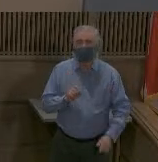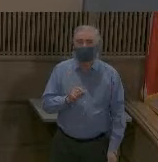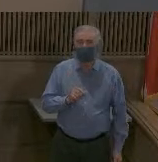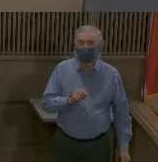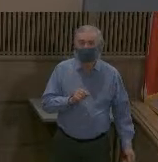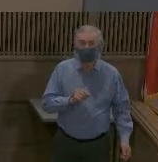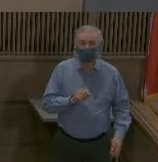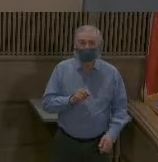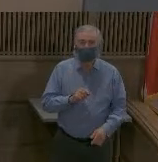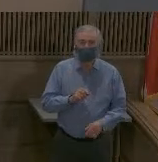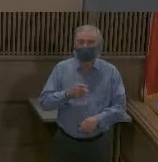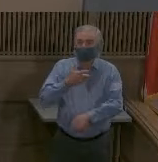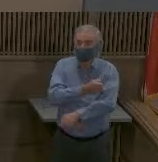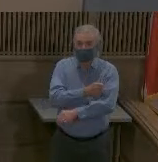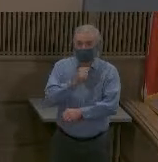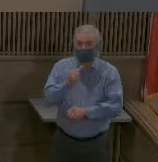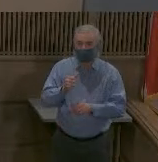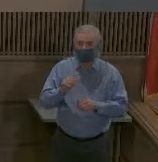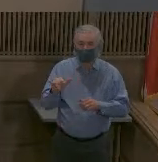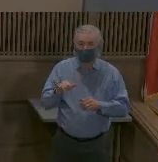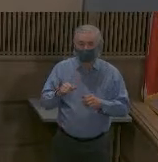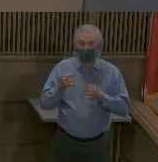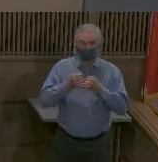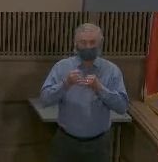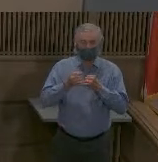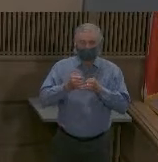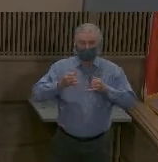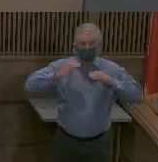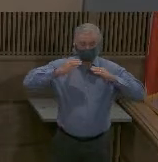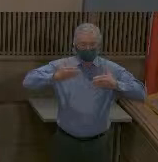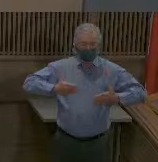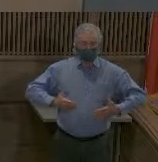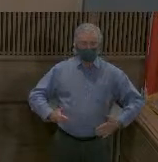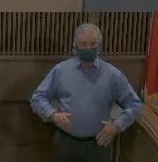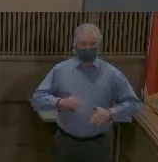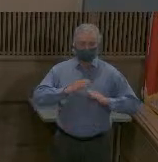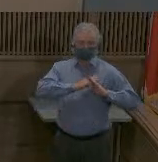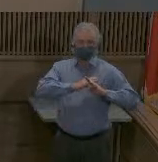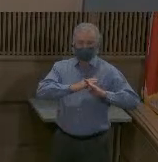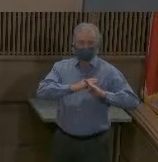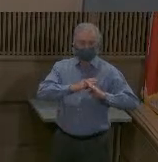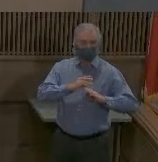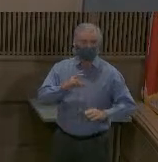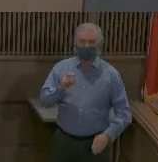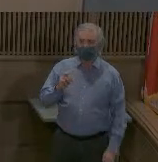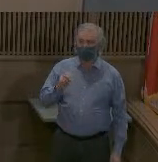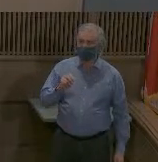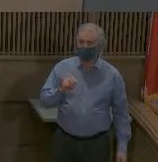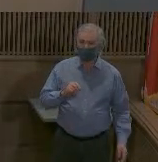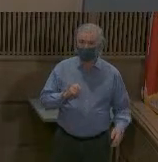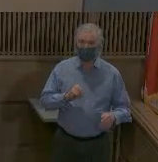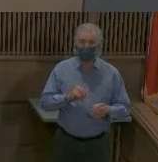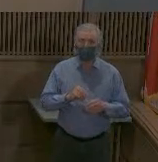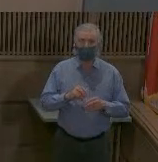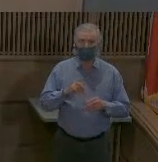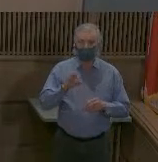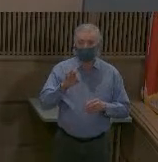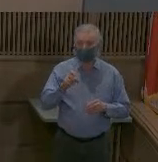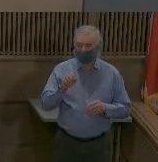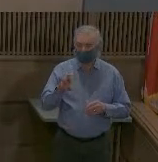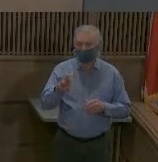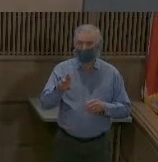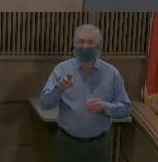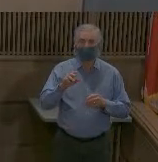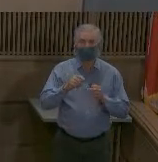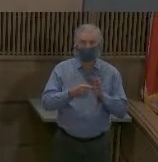a suit of armor, so it's very important to always wear a mask. Mr. Fowler just demonstrated the correct way to wear a mask, and so that's